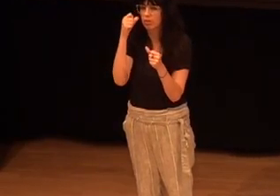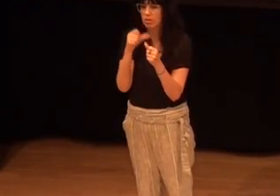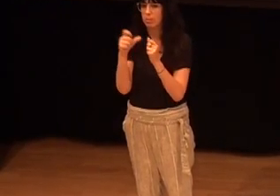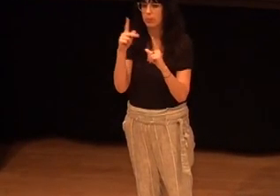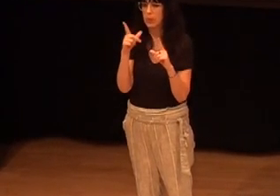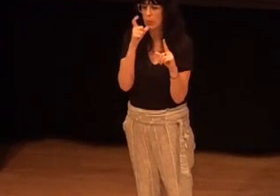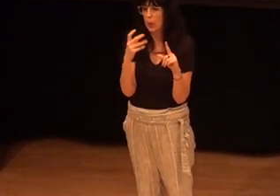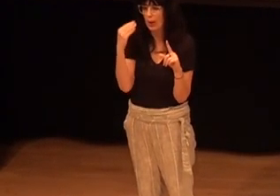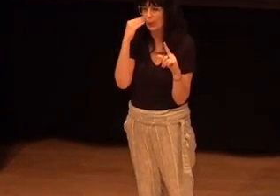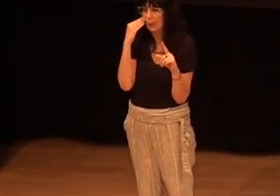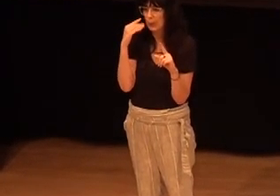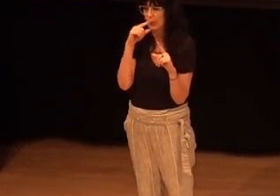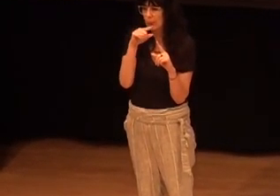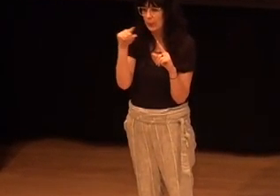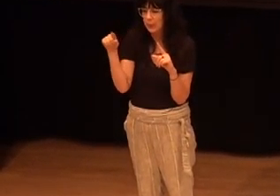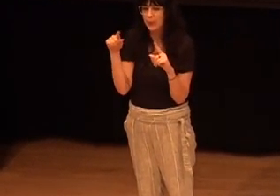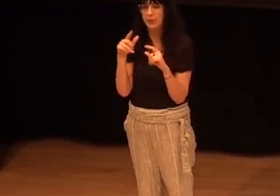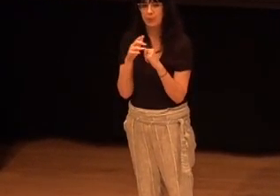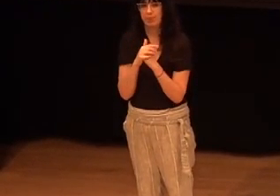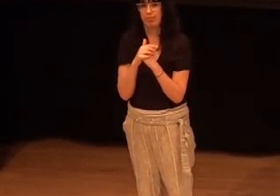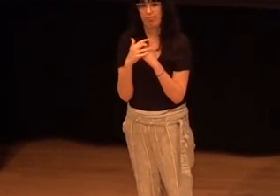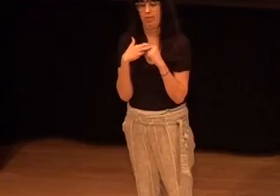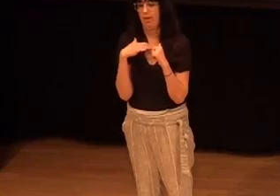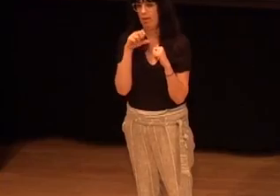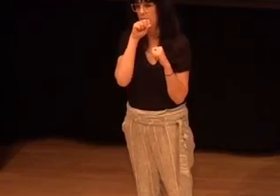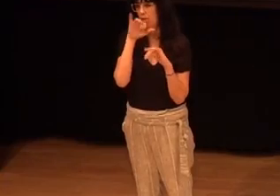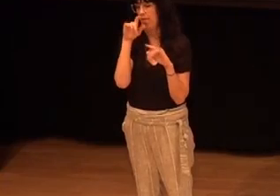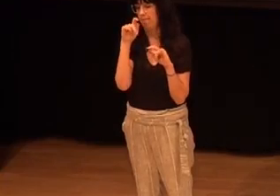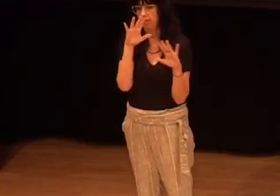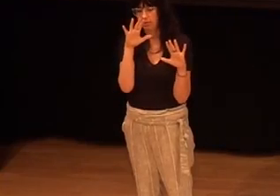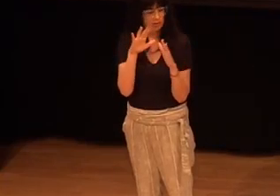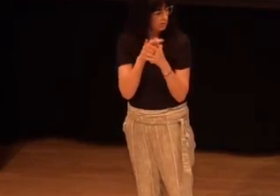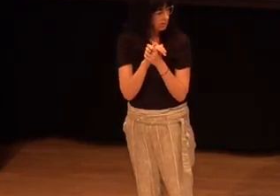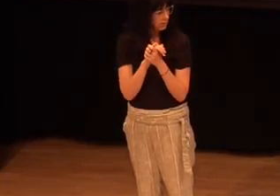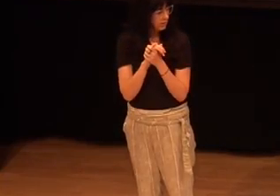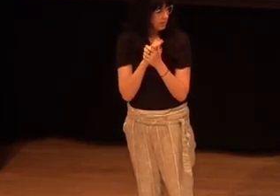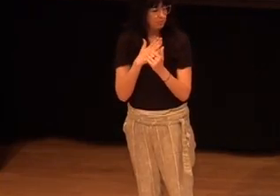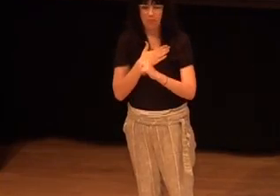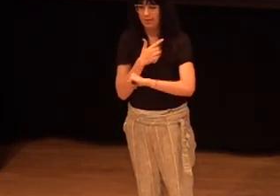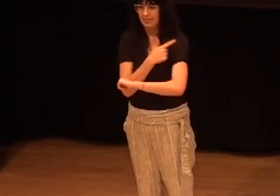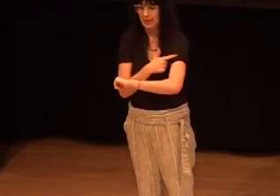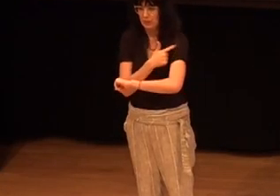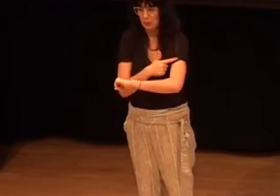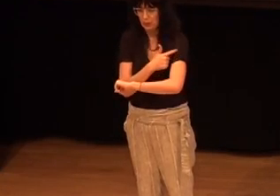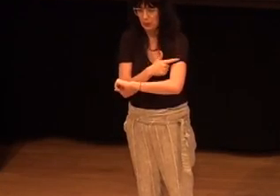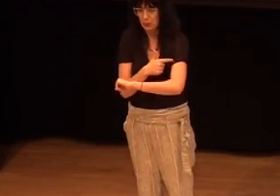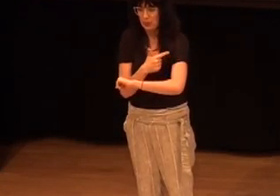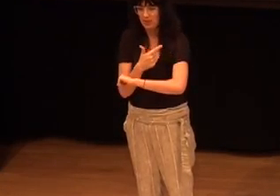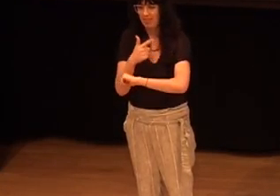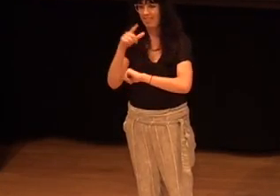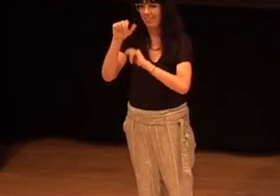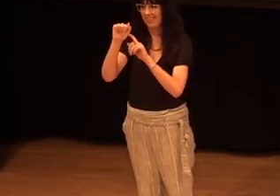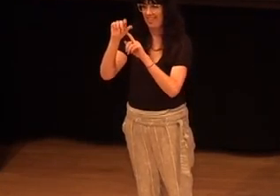know, like Simi was saying. And I just loved it. And by the way, my tattoo is of